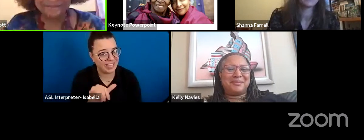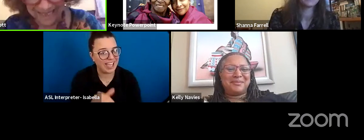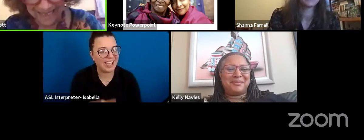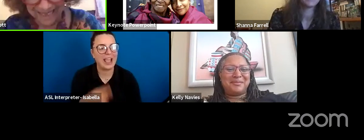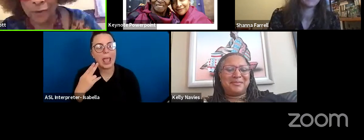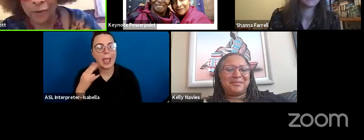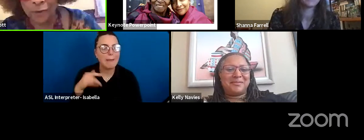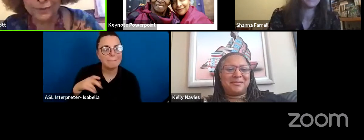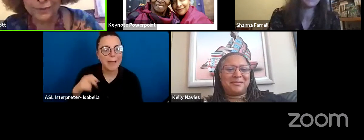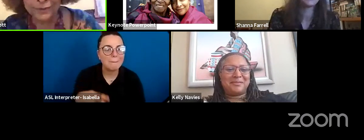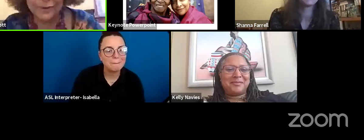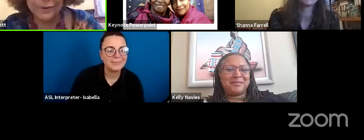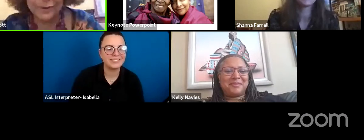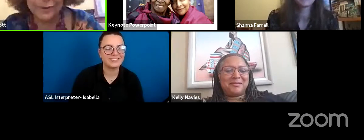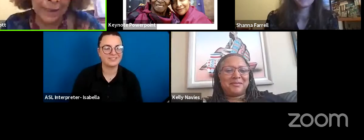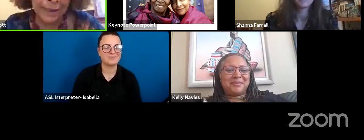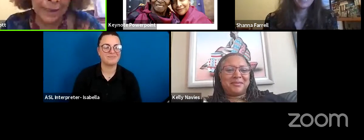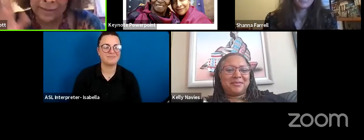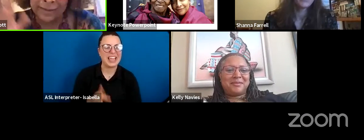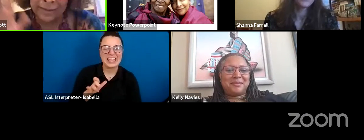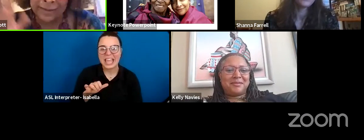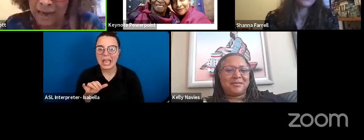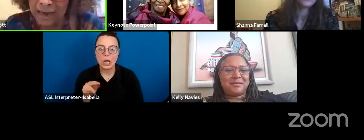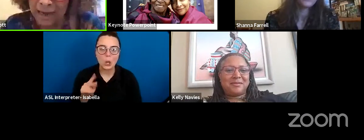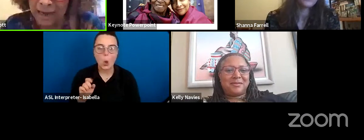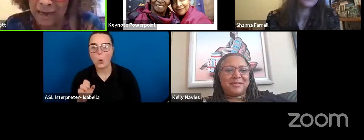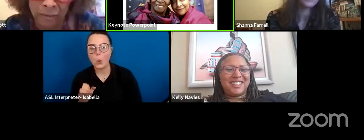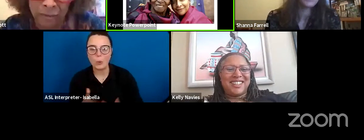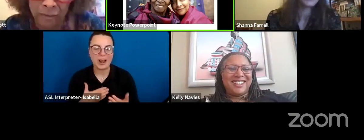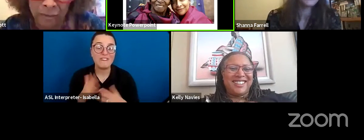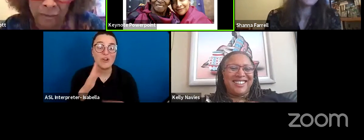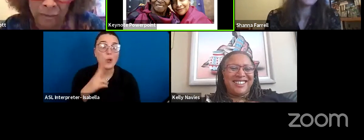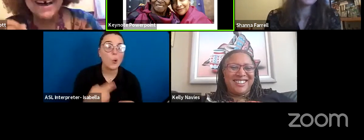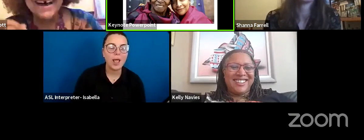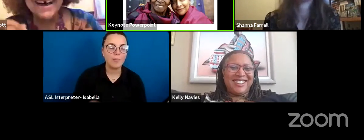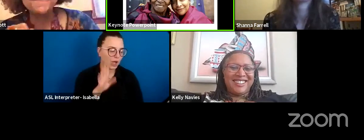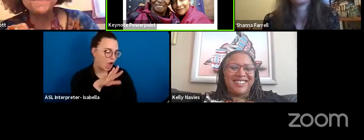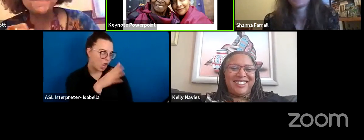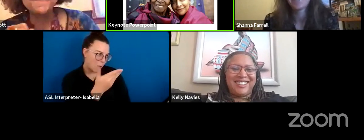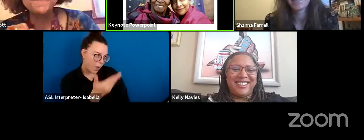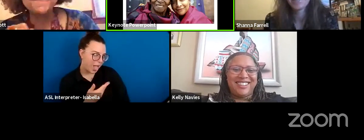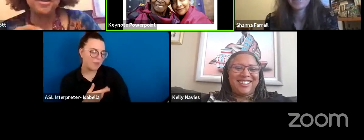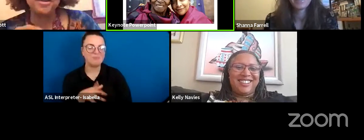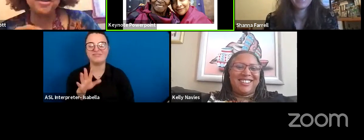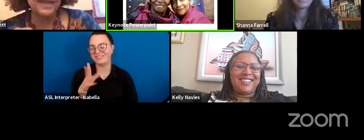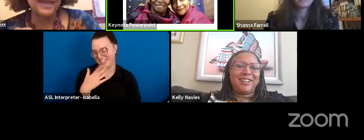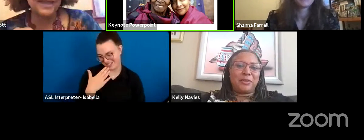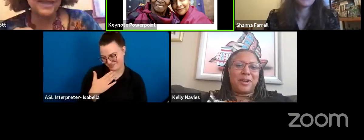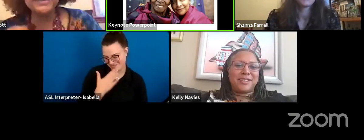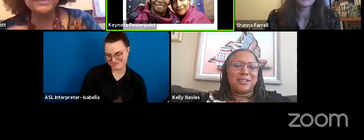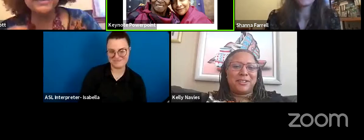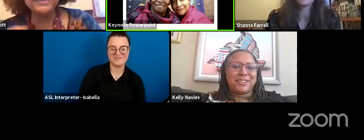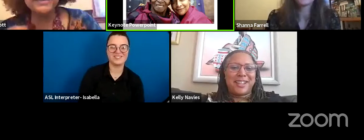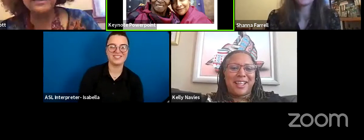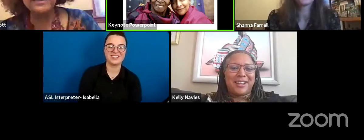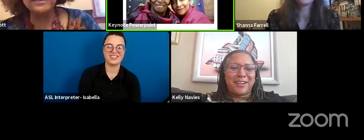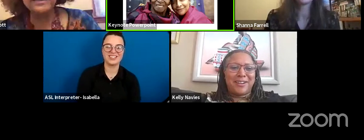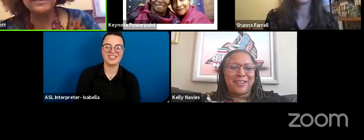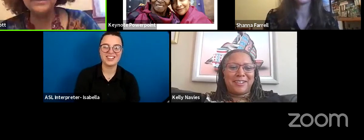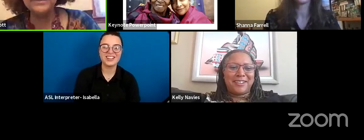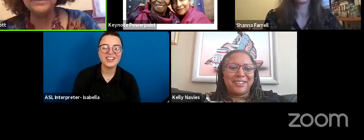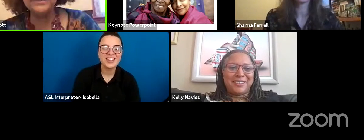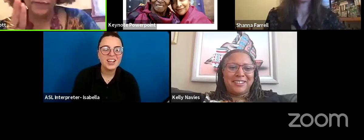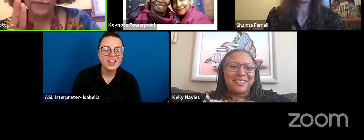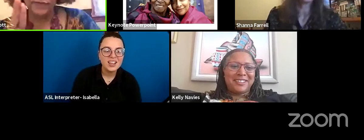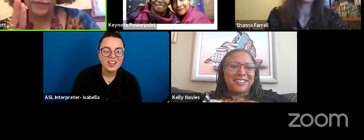hip hop, key point, whatever his name is. You're welcome. Thank you very much for doing that. Otherwise known as Joyce. Yell his